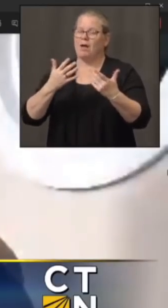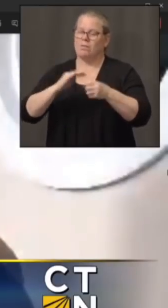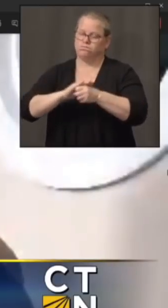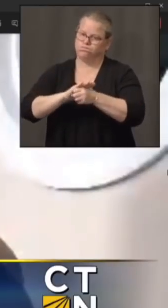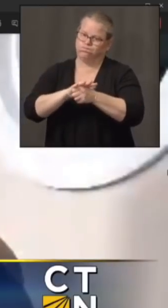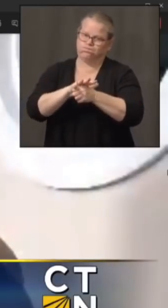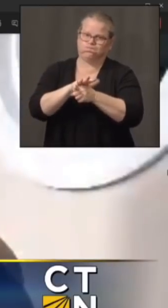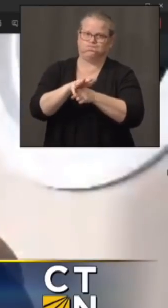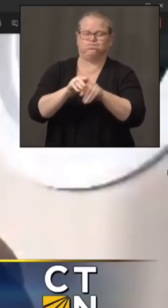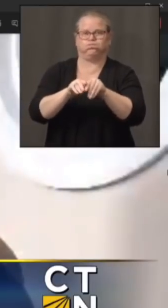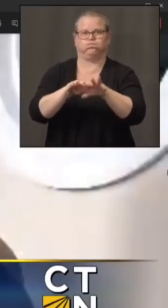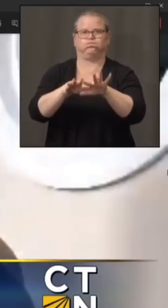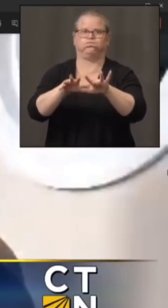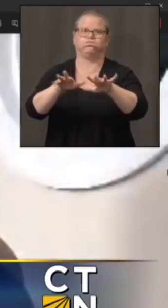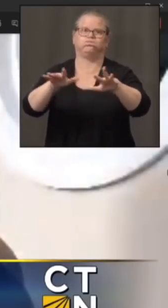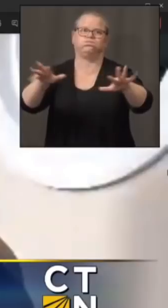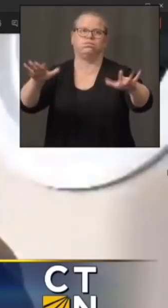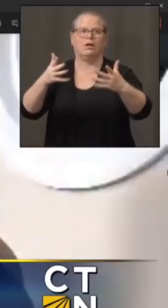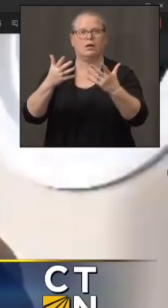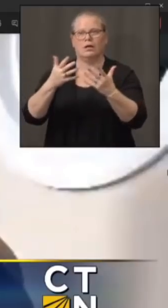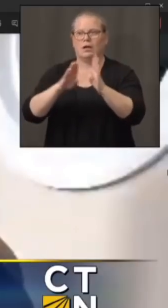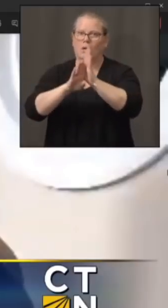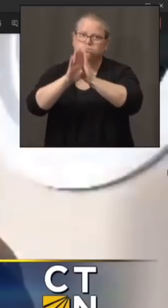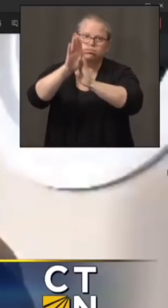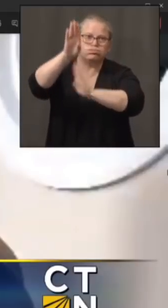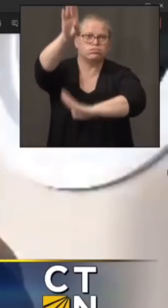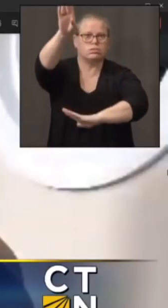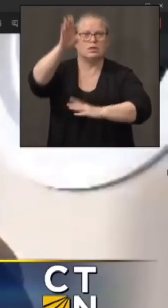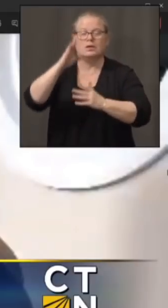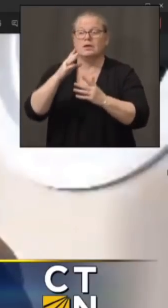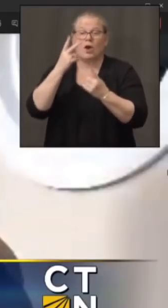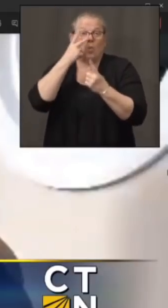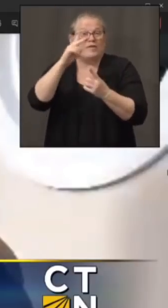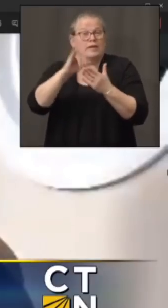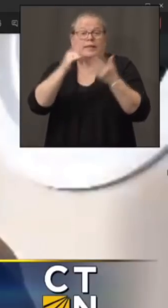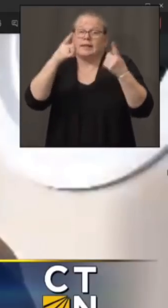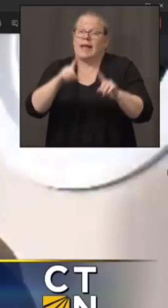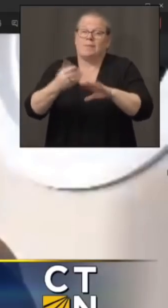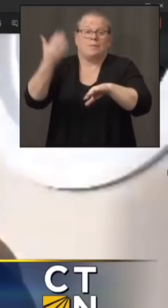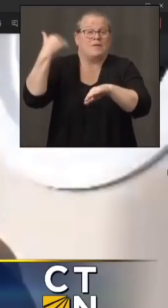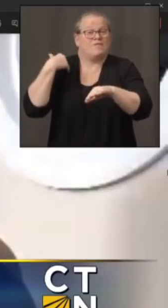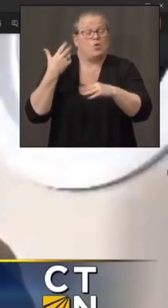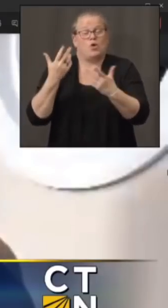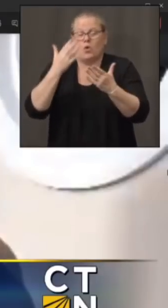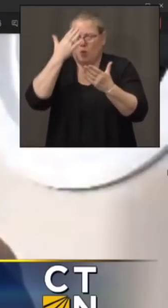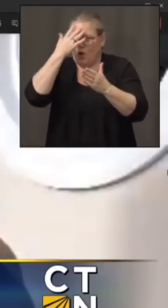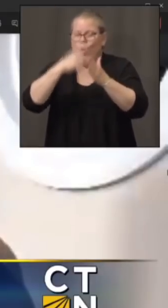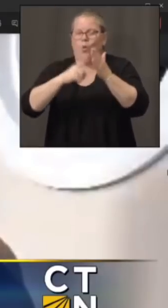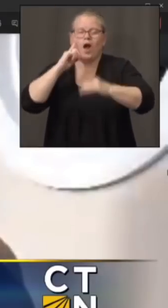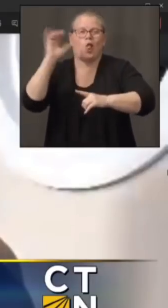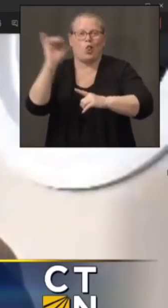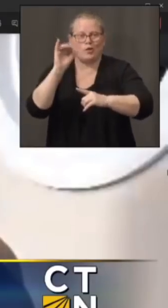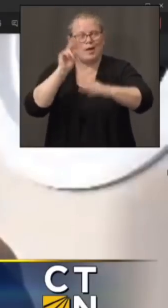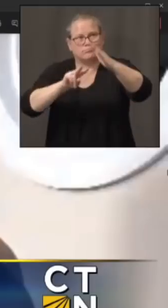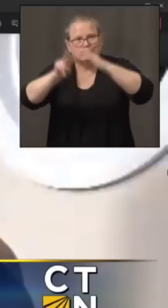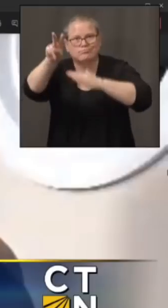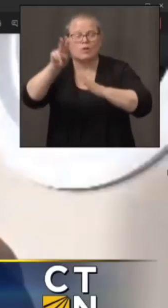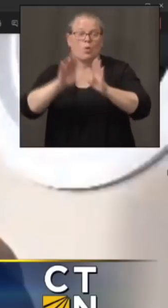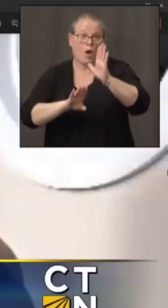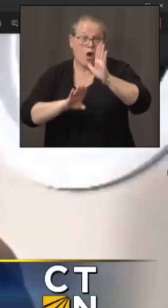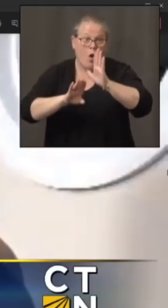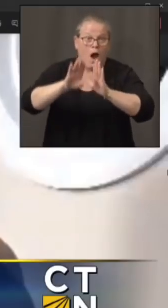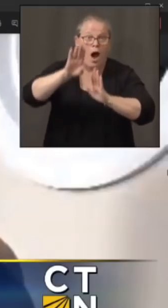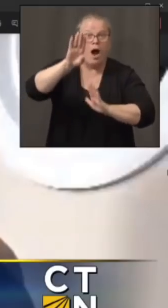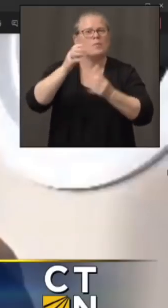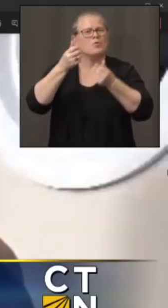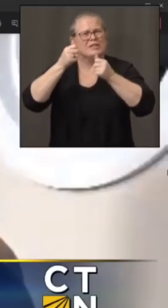seen these epidemic curves before. We know what they look like. We go up the curve, we come down. The more that we take mitigation steps to try to keep the